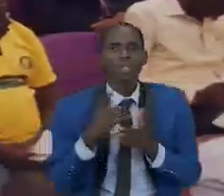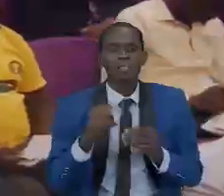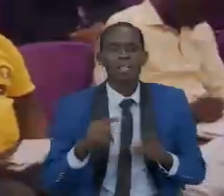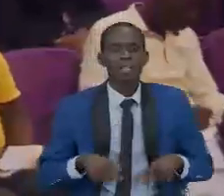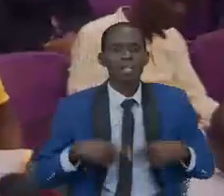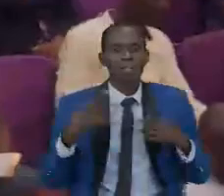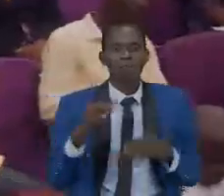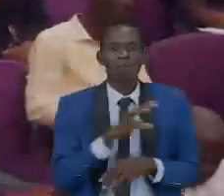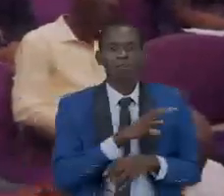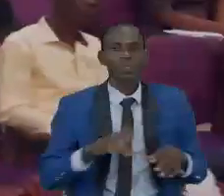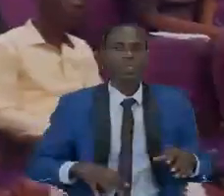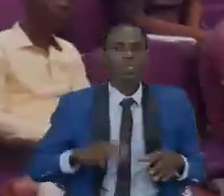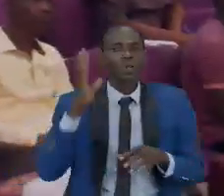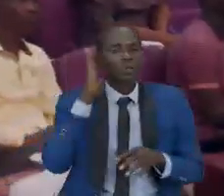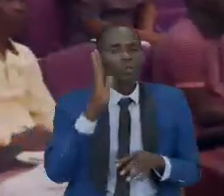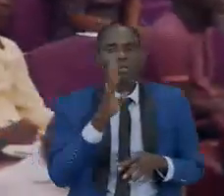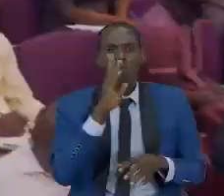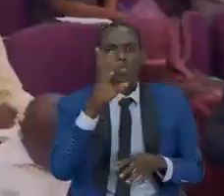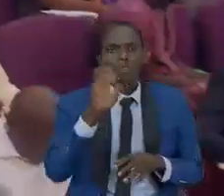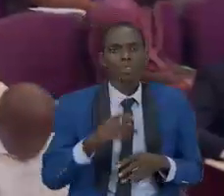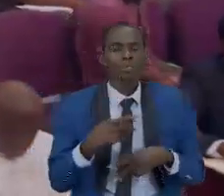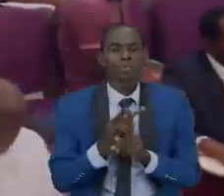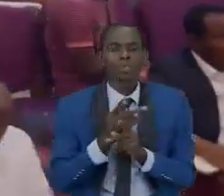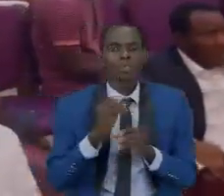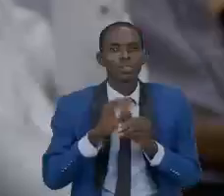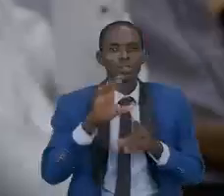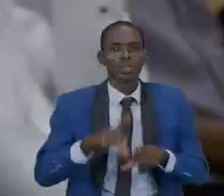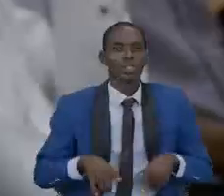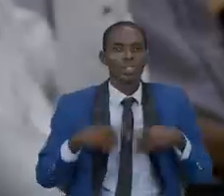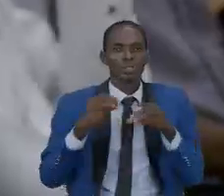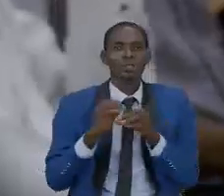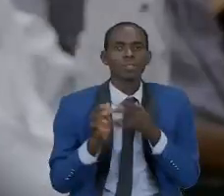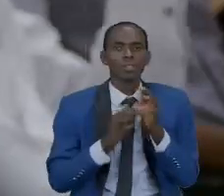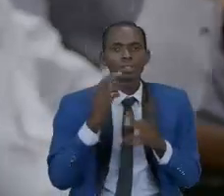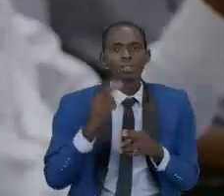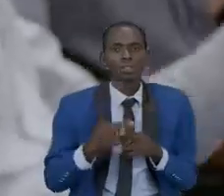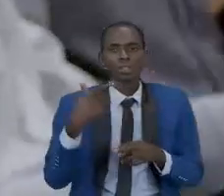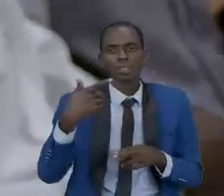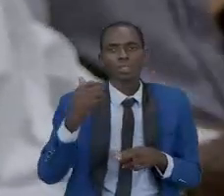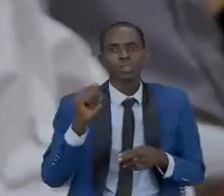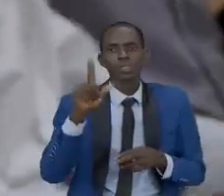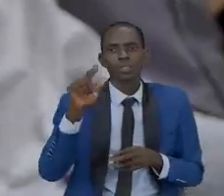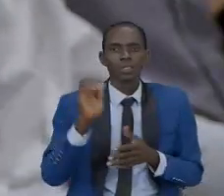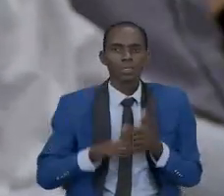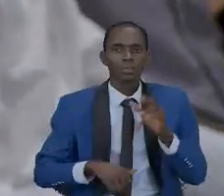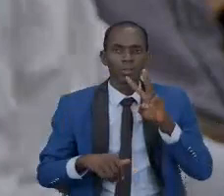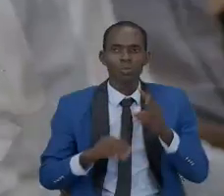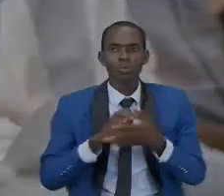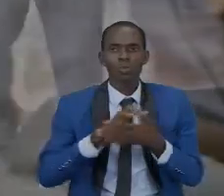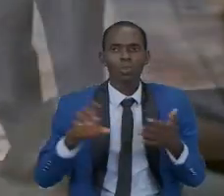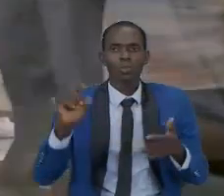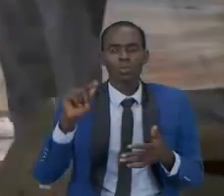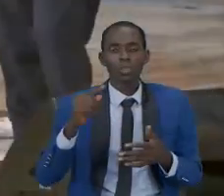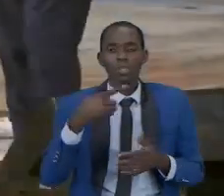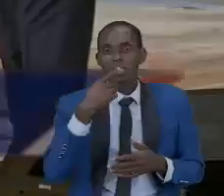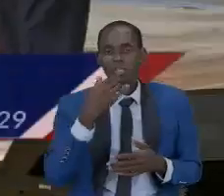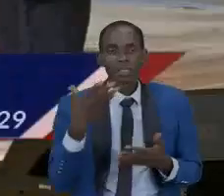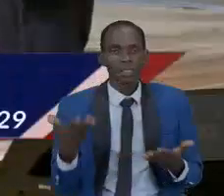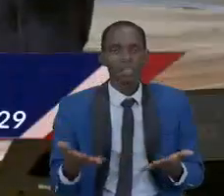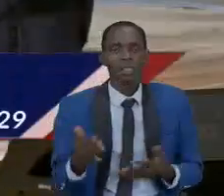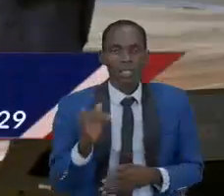will be reproduced in your life in Jesus in Galatians chapter 2 verse 20 it says I